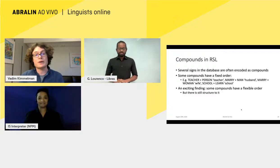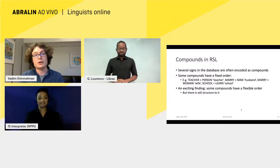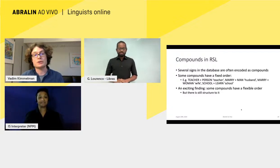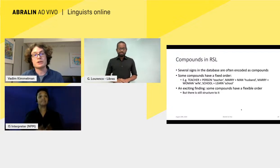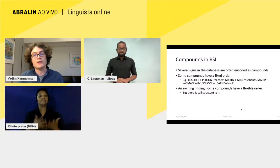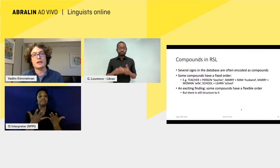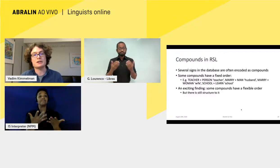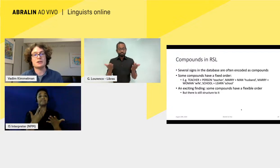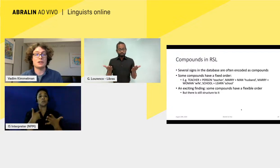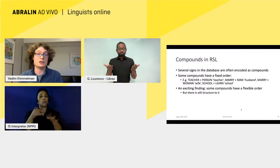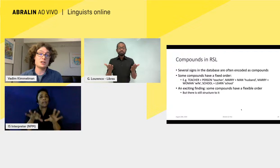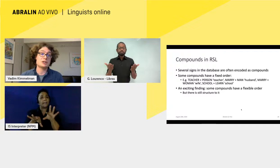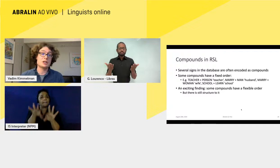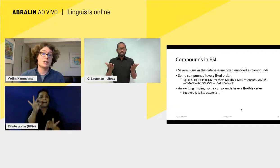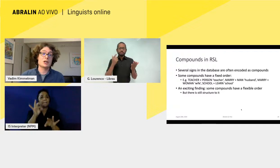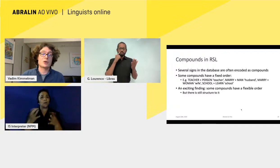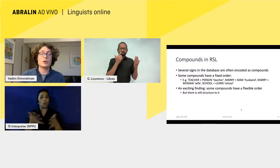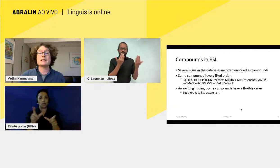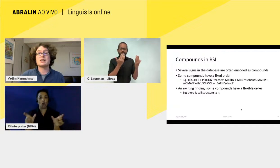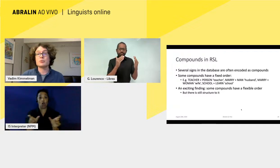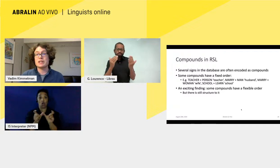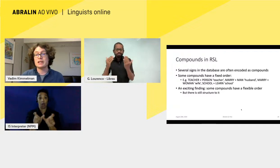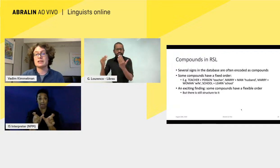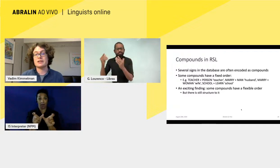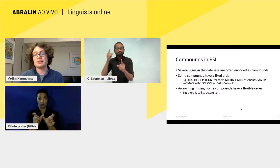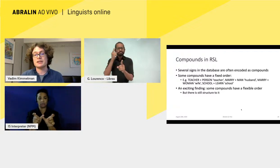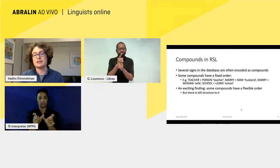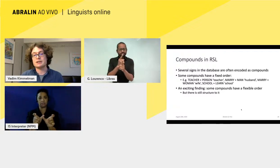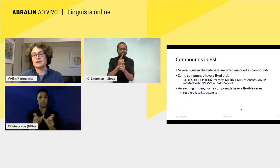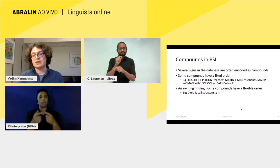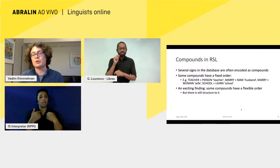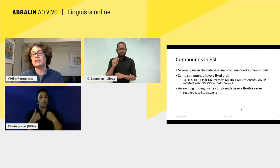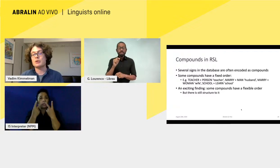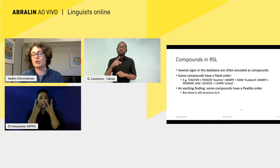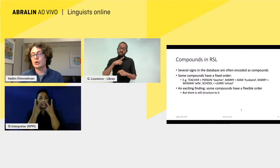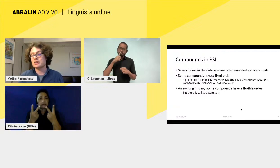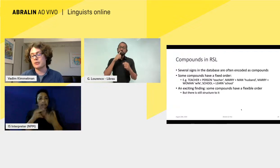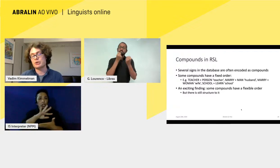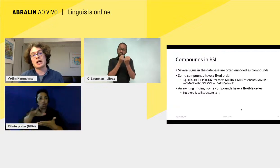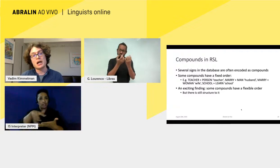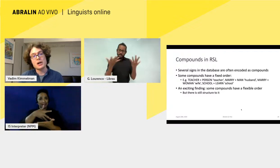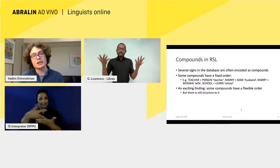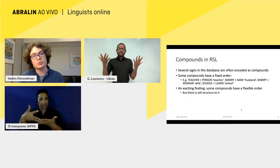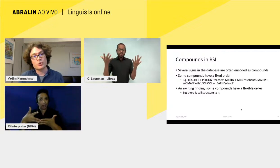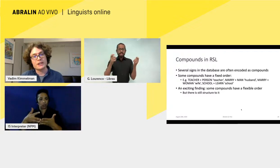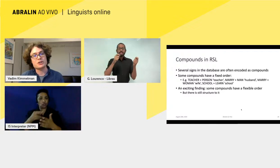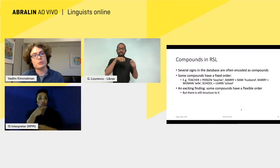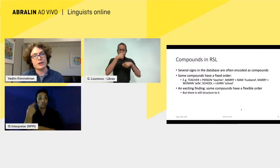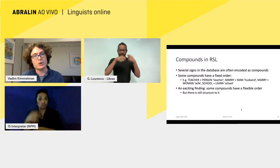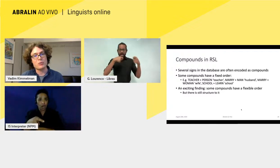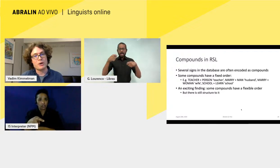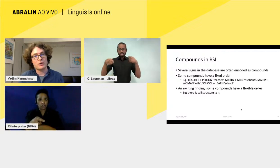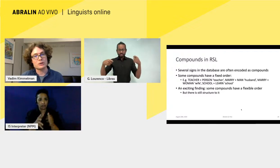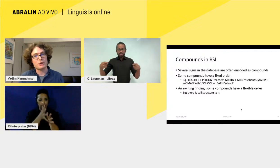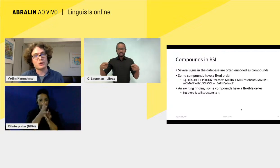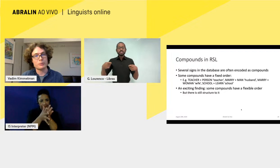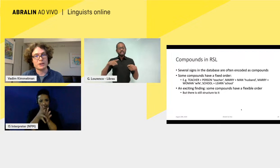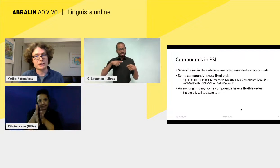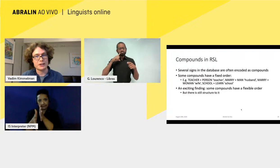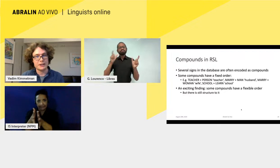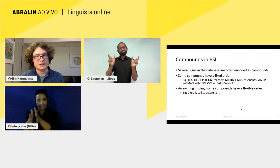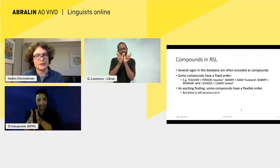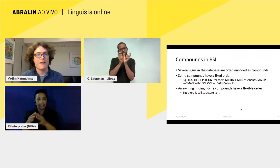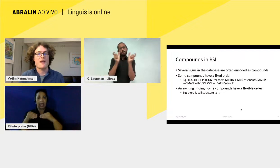Specifically, we found that indeed quite some signs in the dataset, quite some concepts are expressed by compounds,